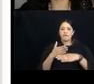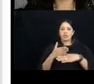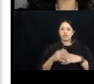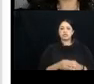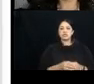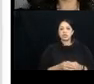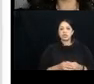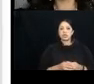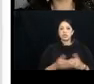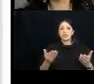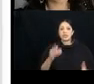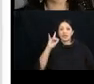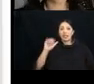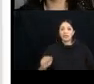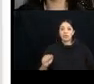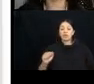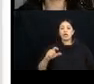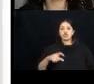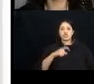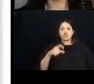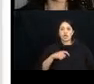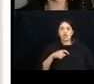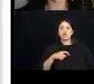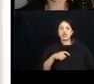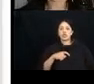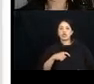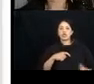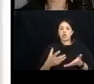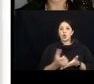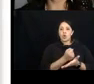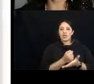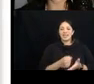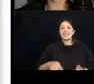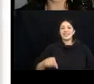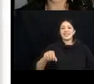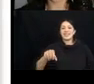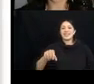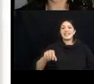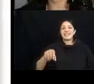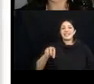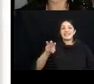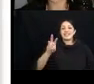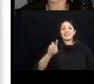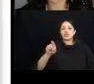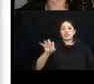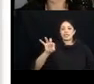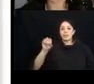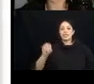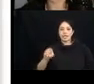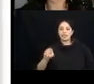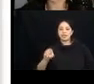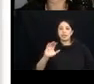Chicano earned 69.5% of white male wages. And then nationally, when we look at Mexicans